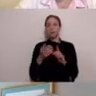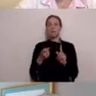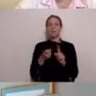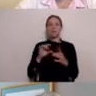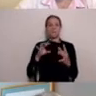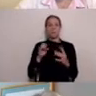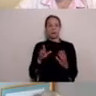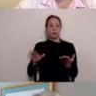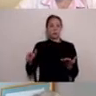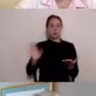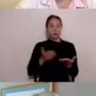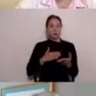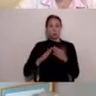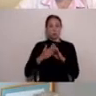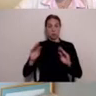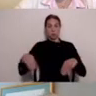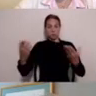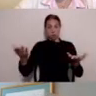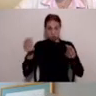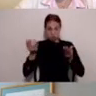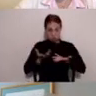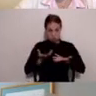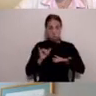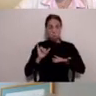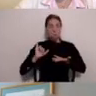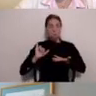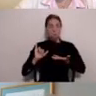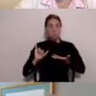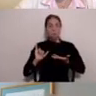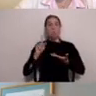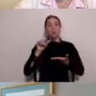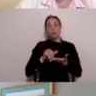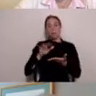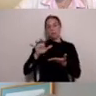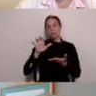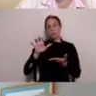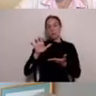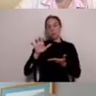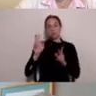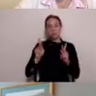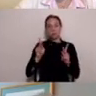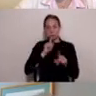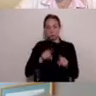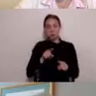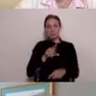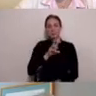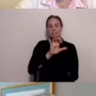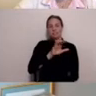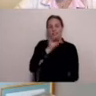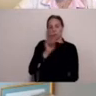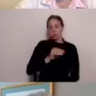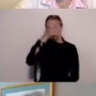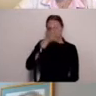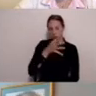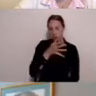provided back to us. 1,500 people responded, 65% were parents, 32% were